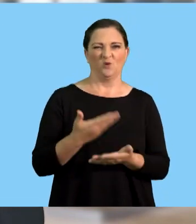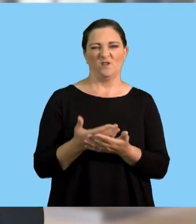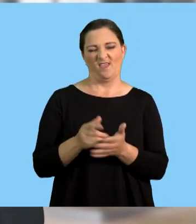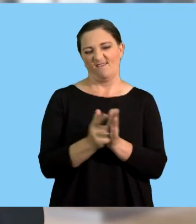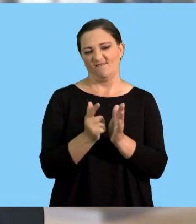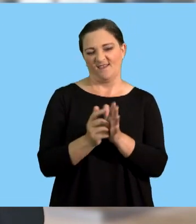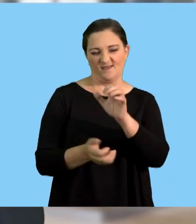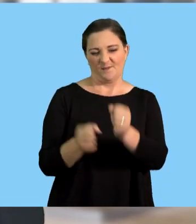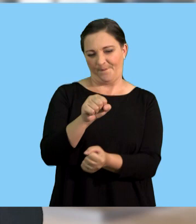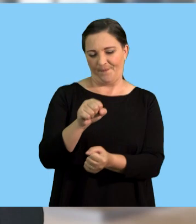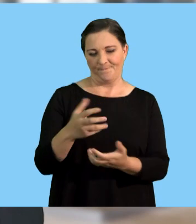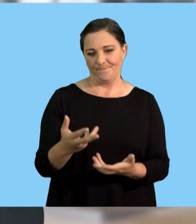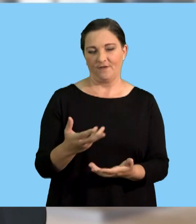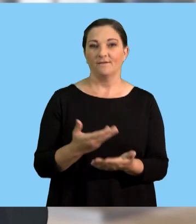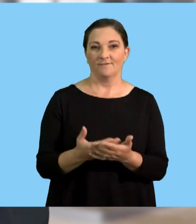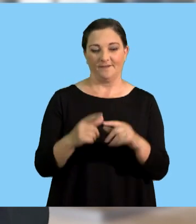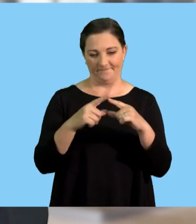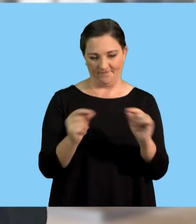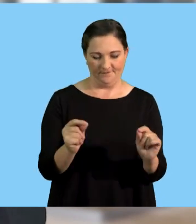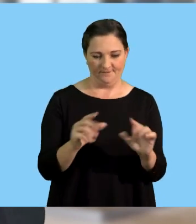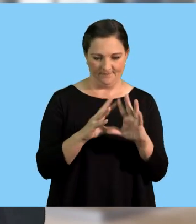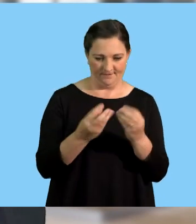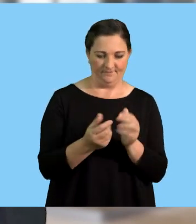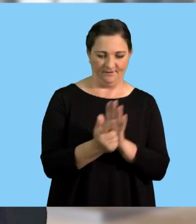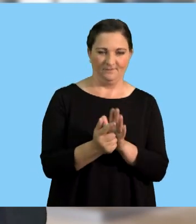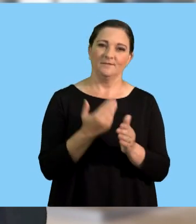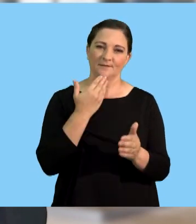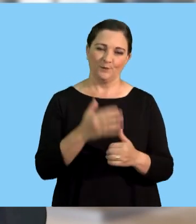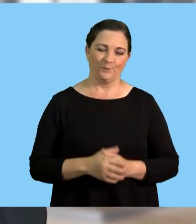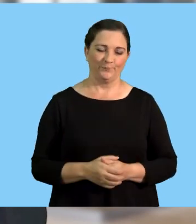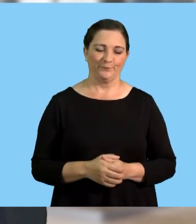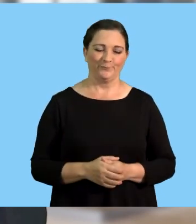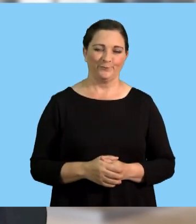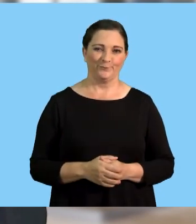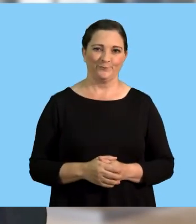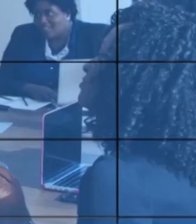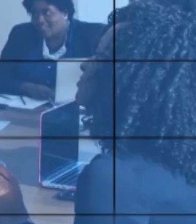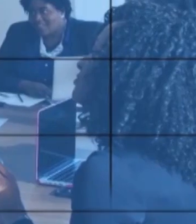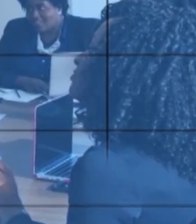and then wrap up our lesson so that we can complete. Thank you.